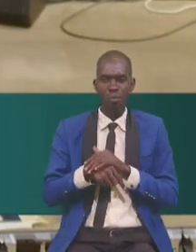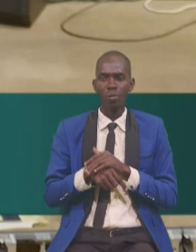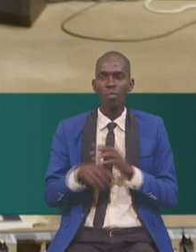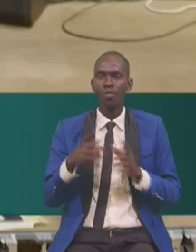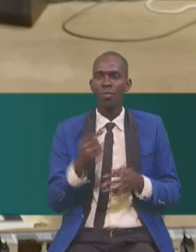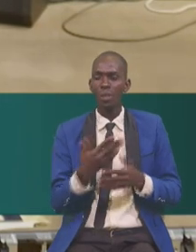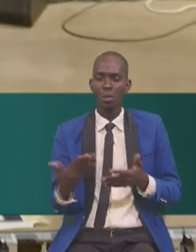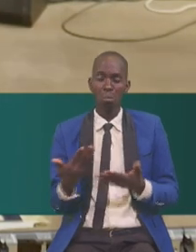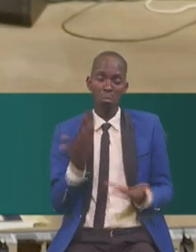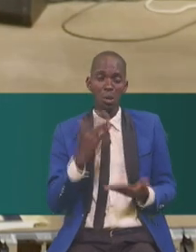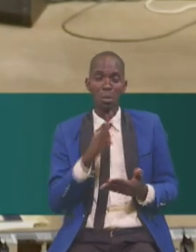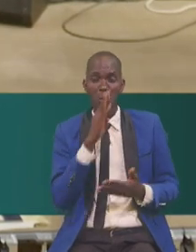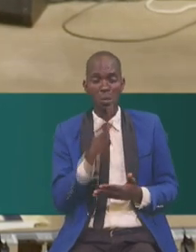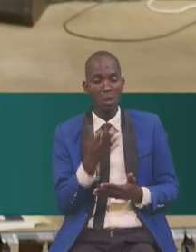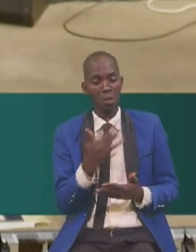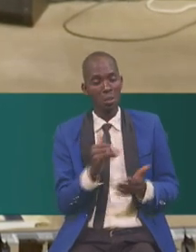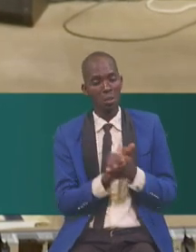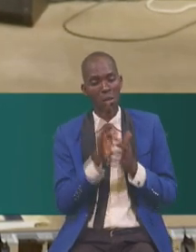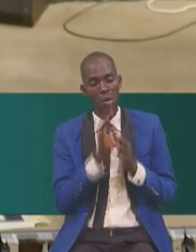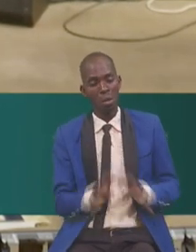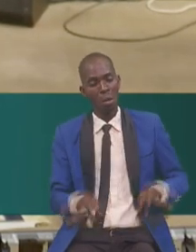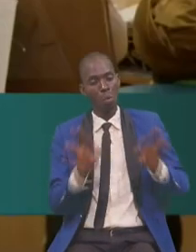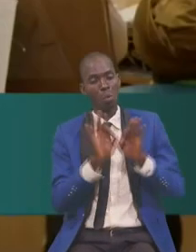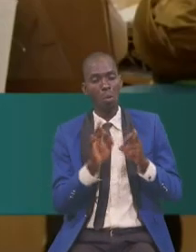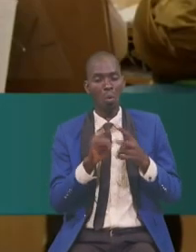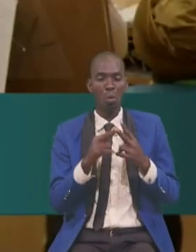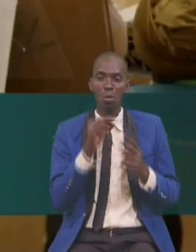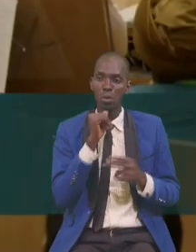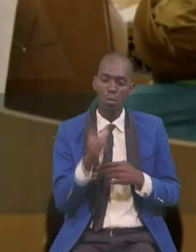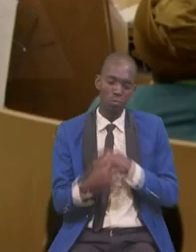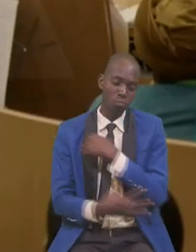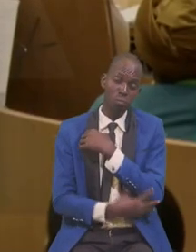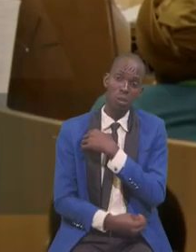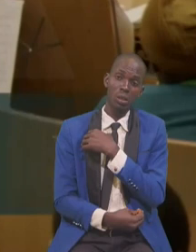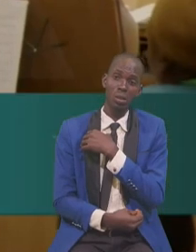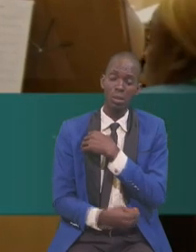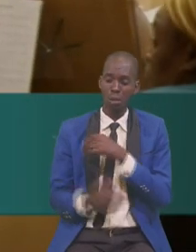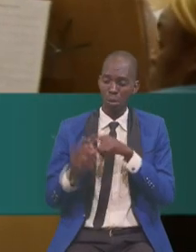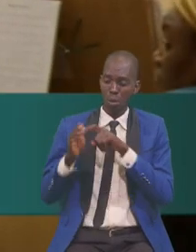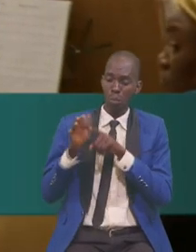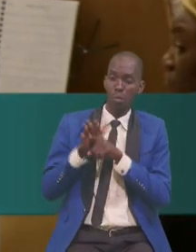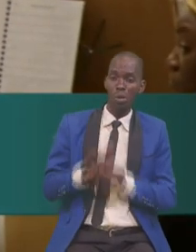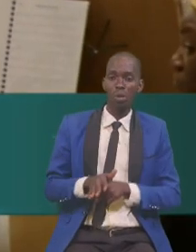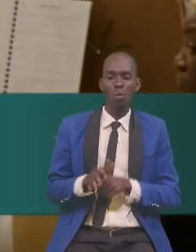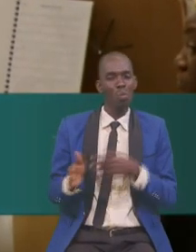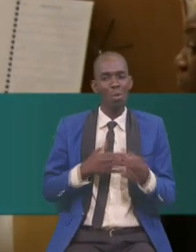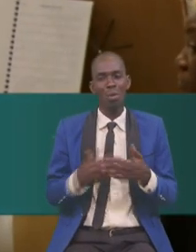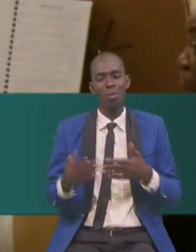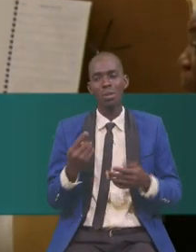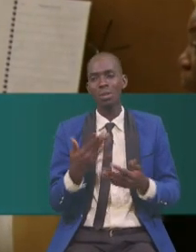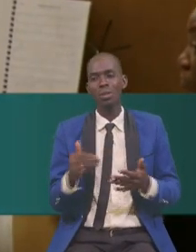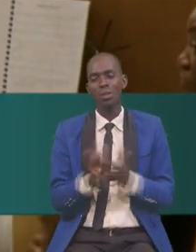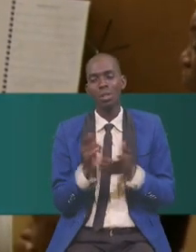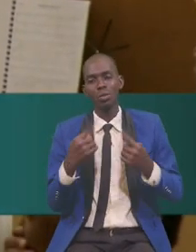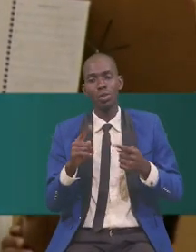tangible things or intangible, poverty, pressure, whatever, the things that have tried to stop